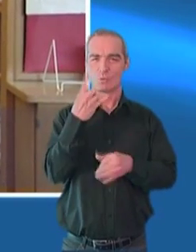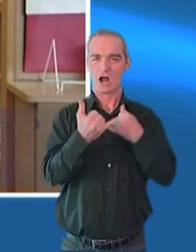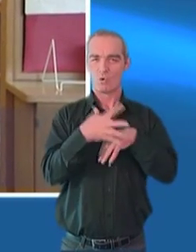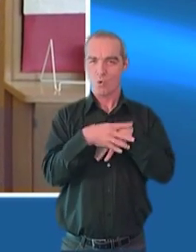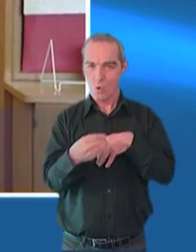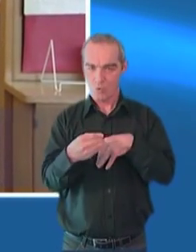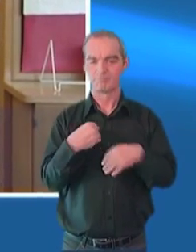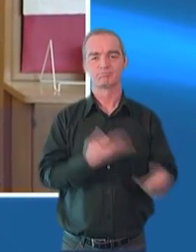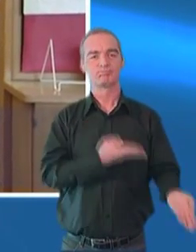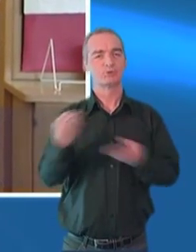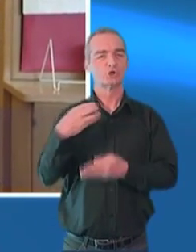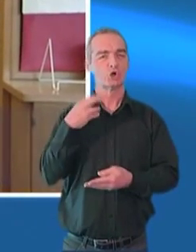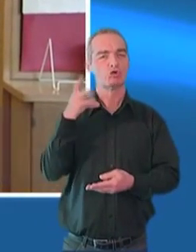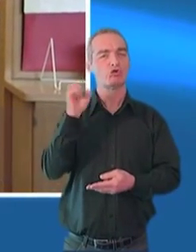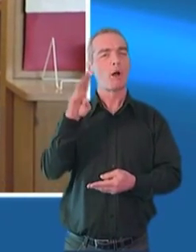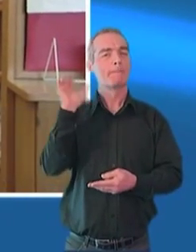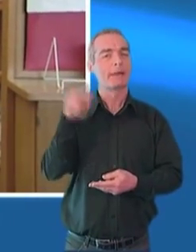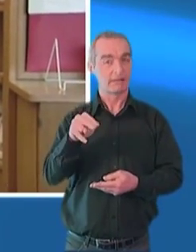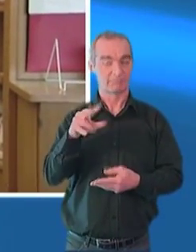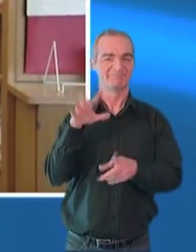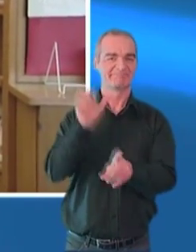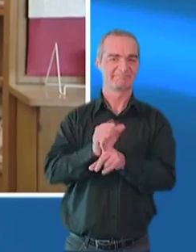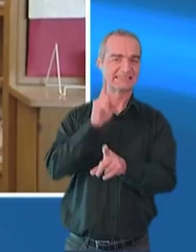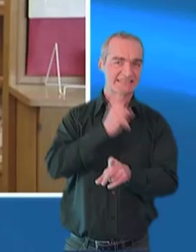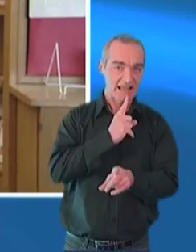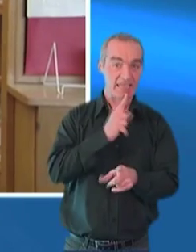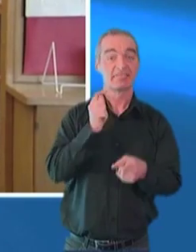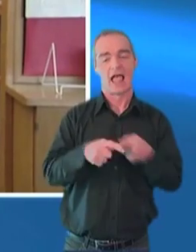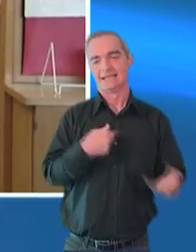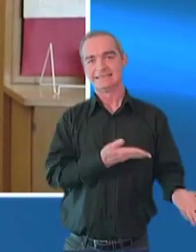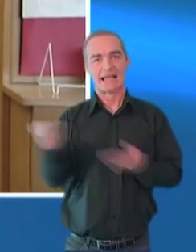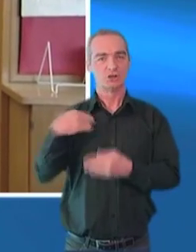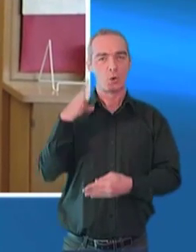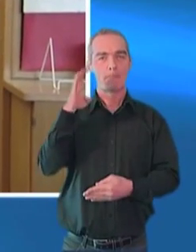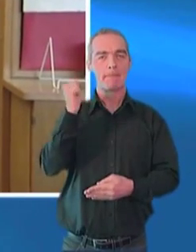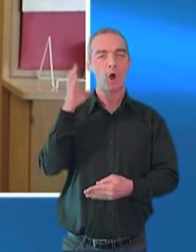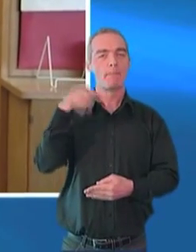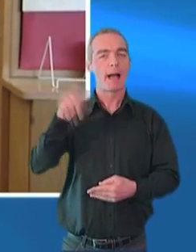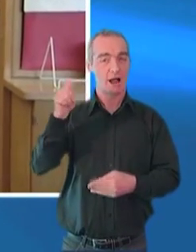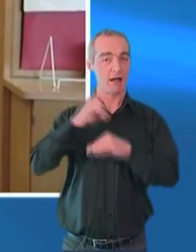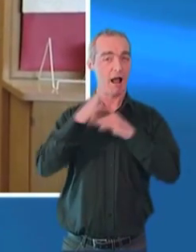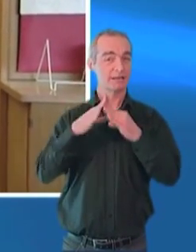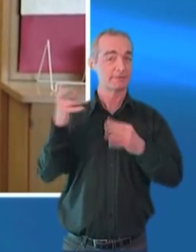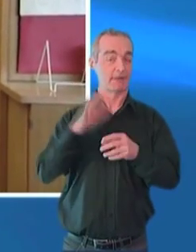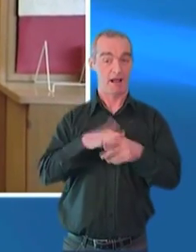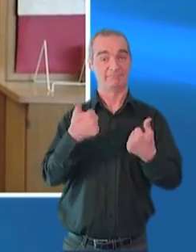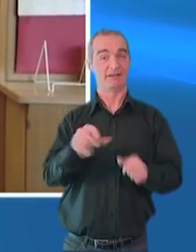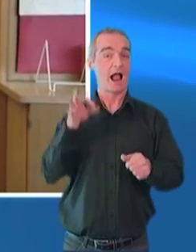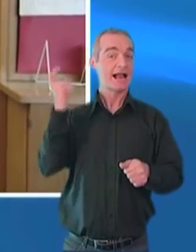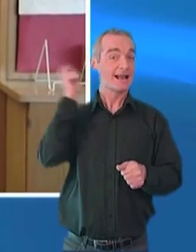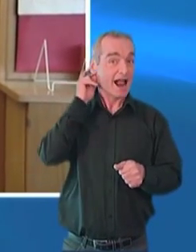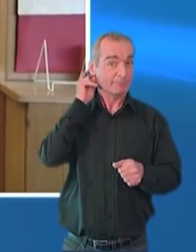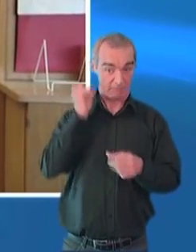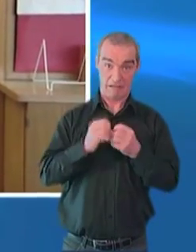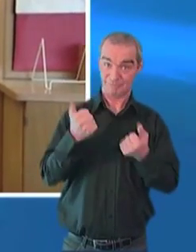old, and we were sent to Crumlin. She was diagnosed, and then we were sent to Beaumont. She got a cochlear implant and